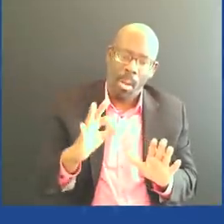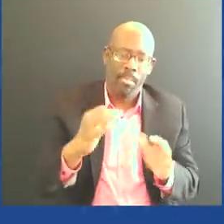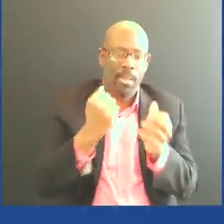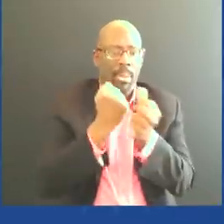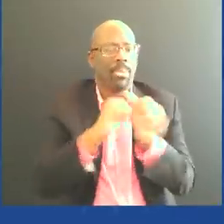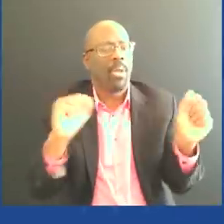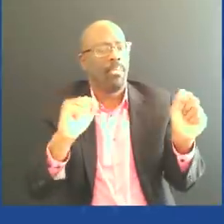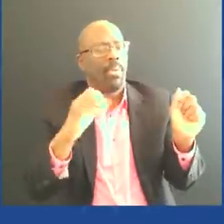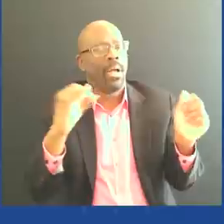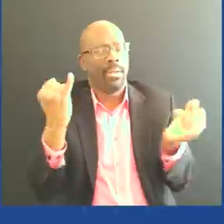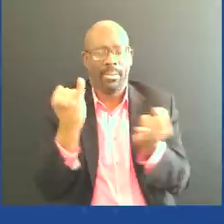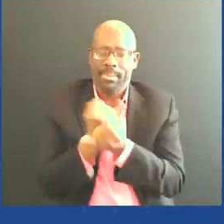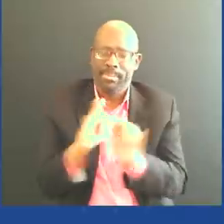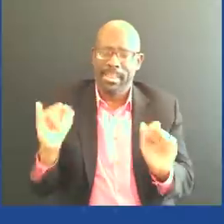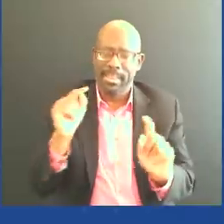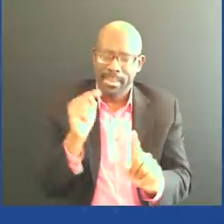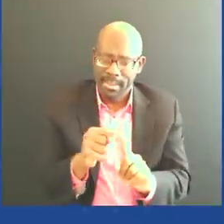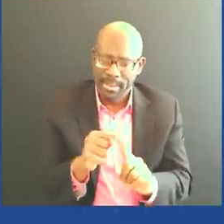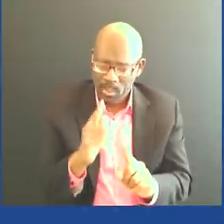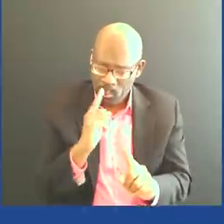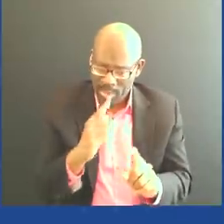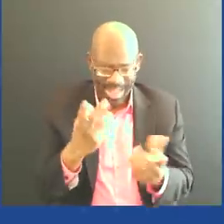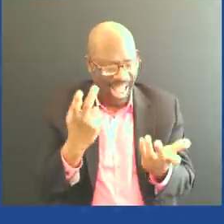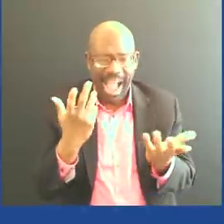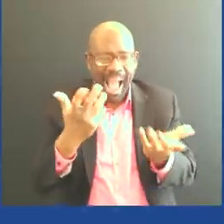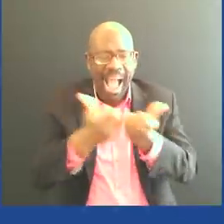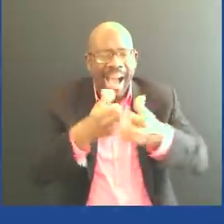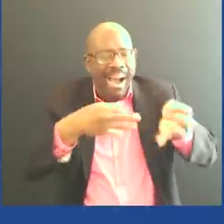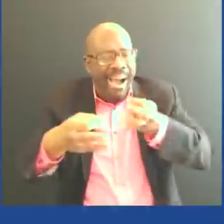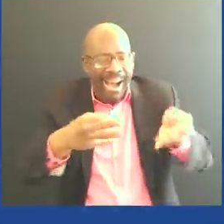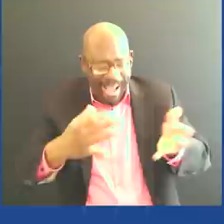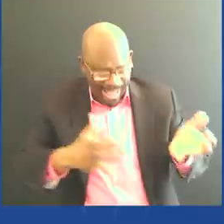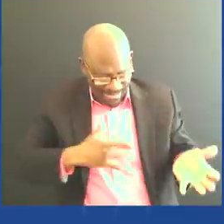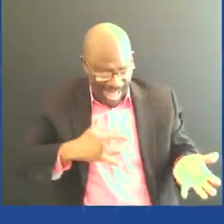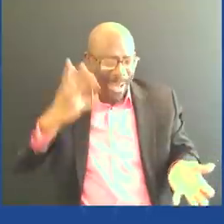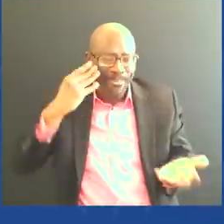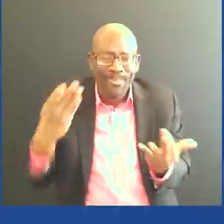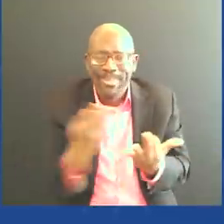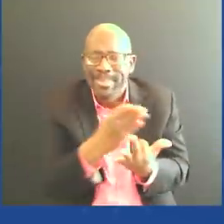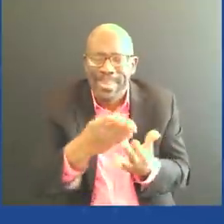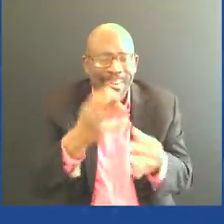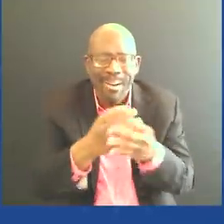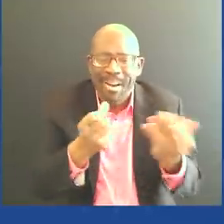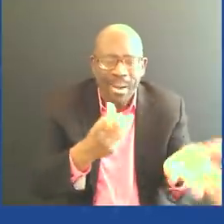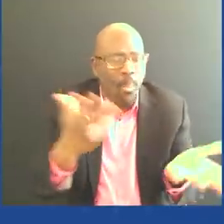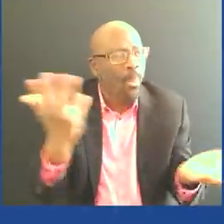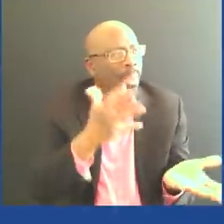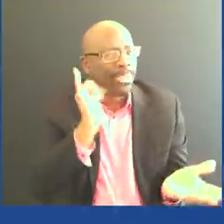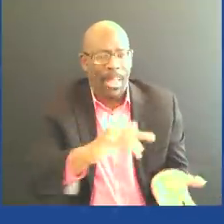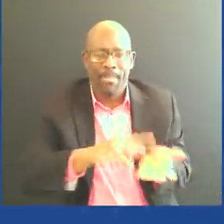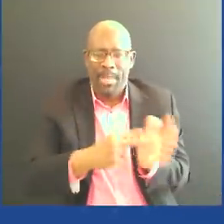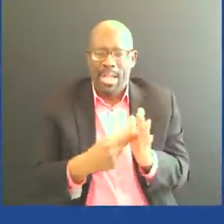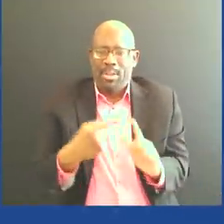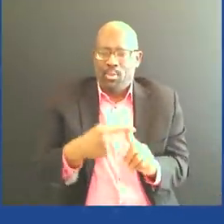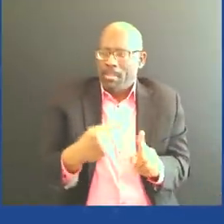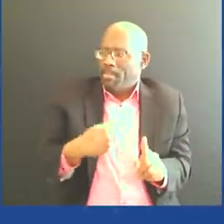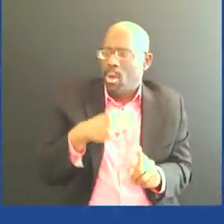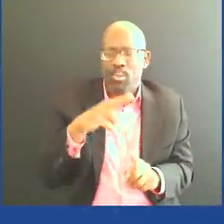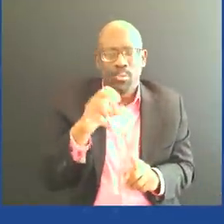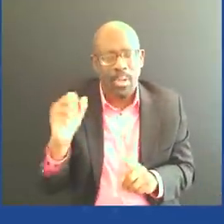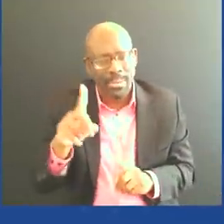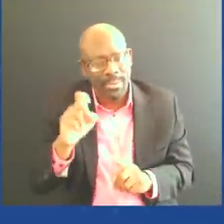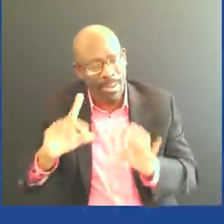a part of the USS Delaware family. It's an incredible honor that I take